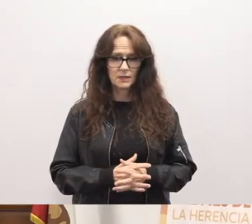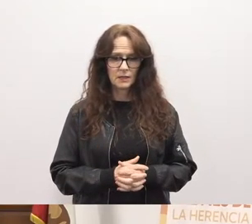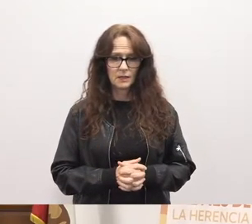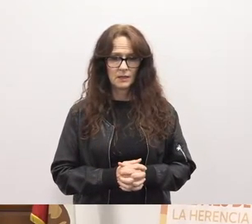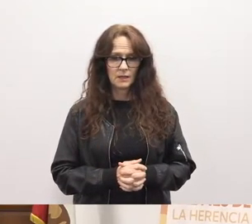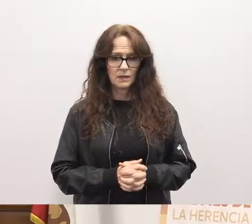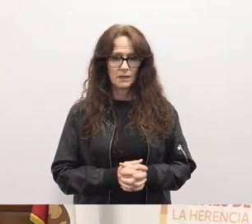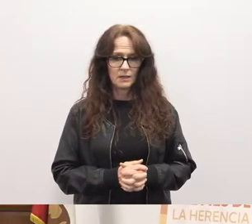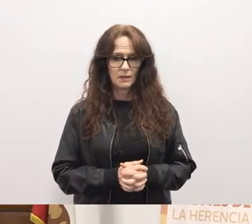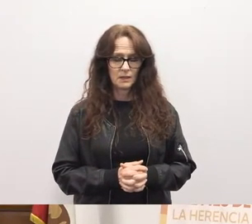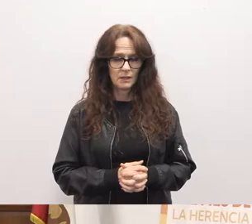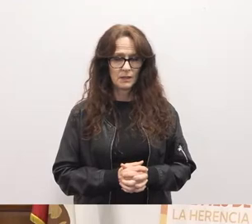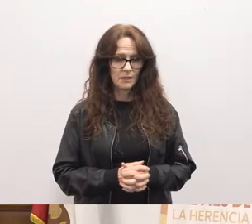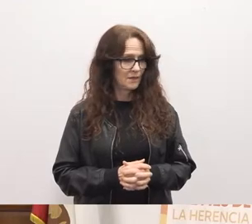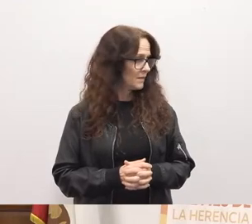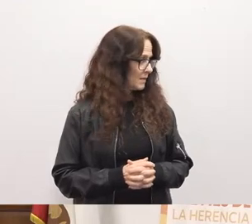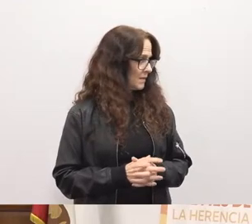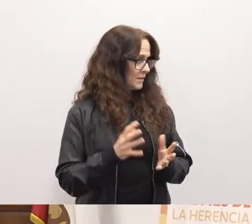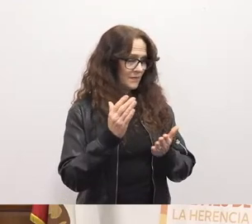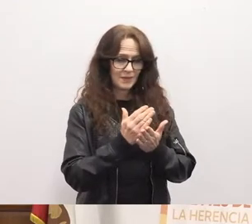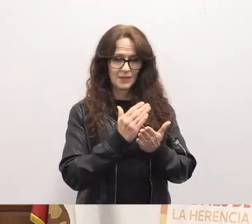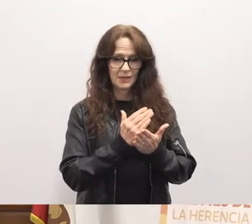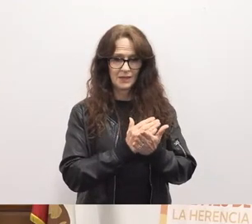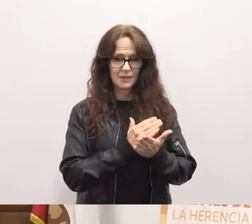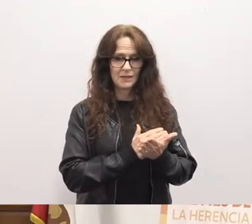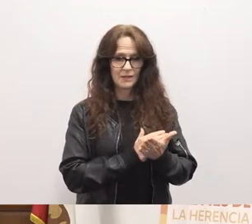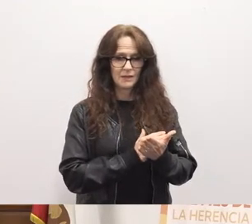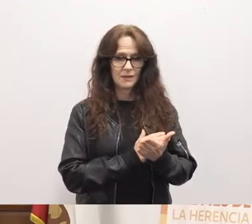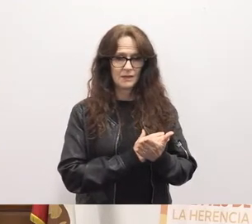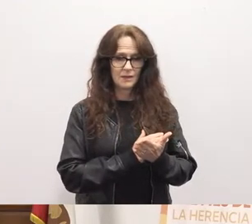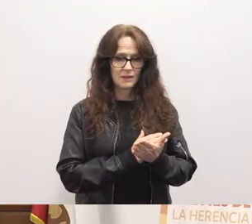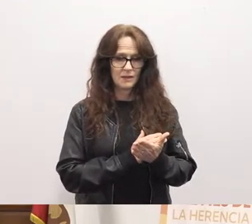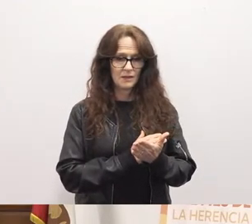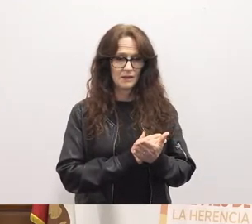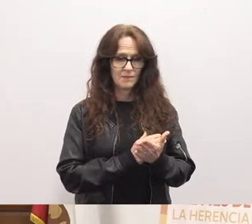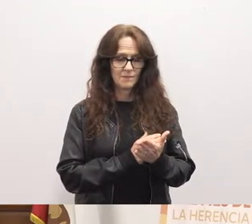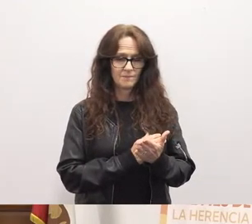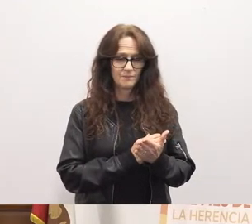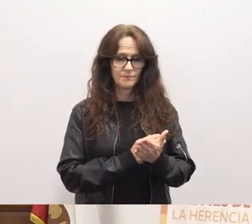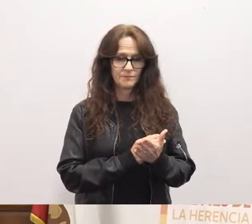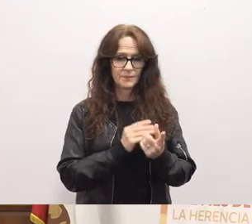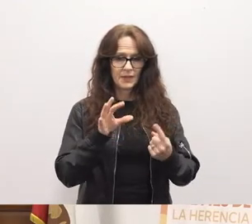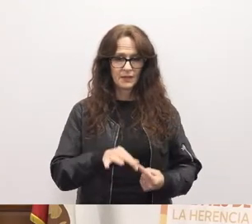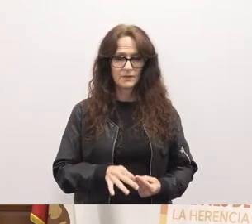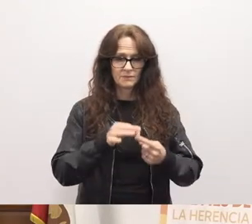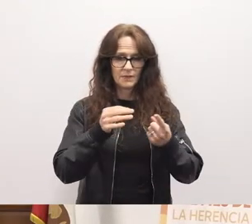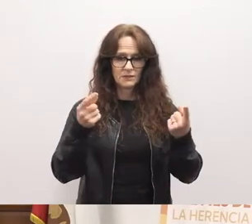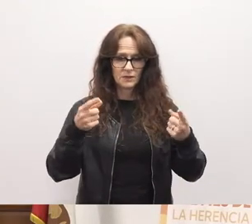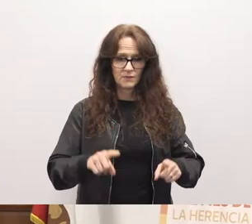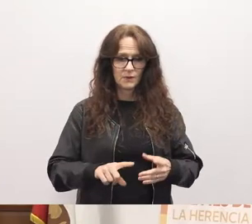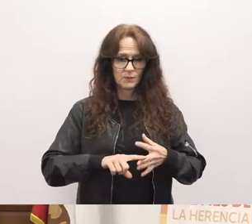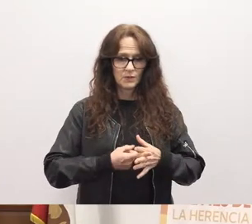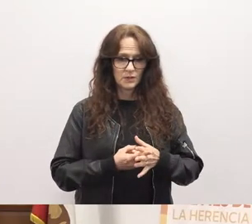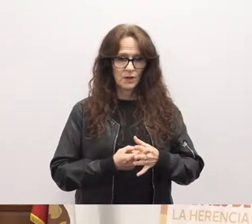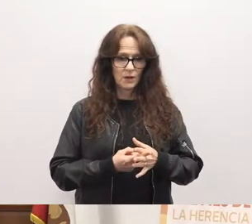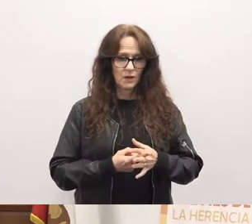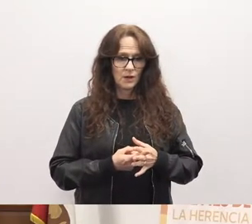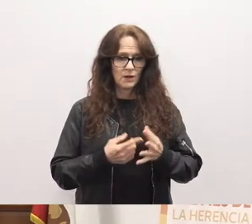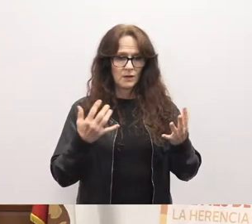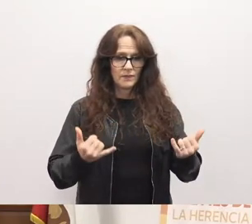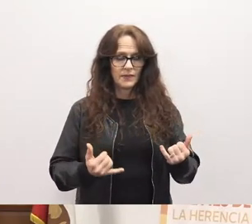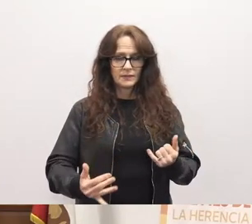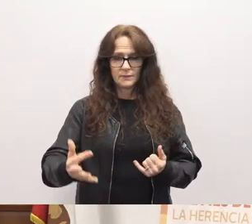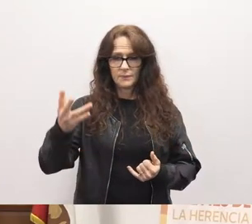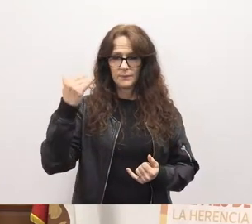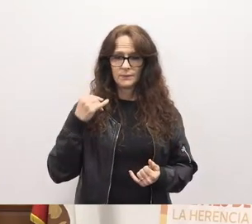Next on the agenda, we have a special event. We started this earlier